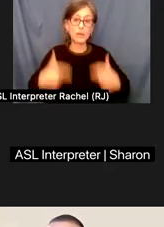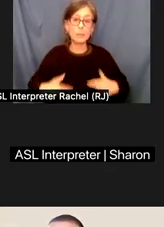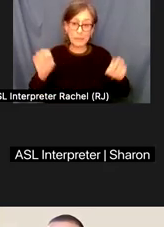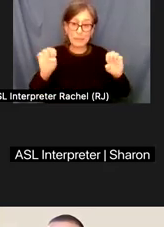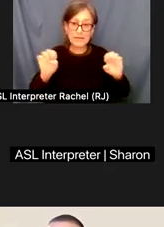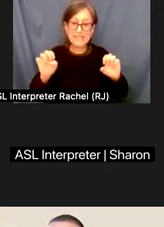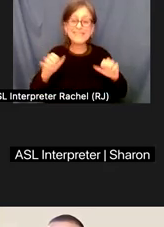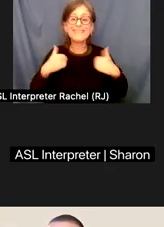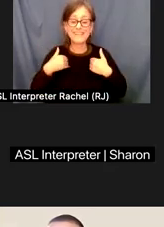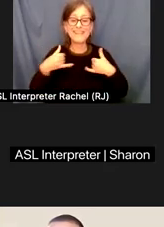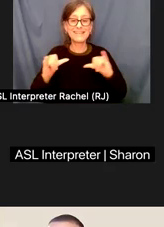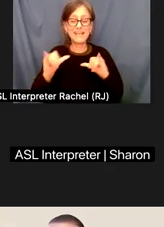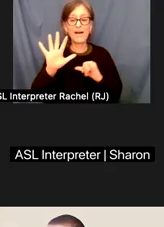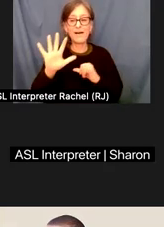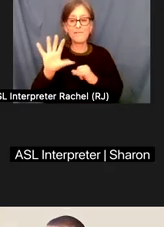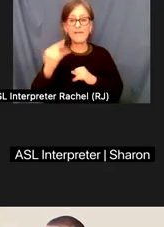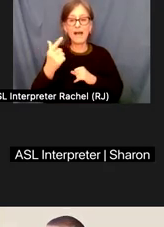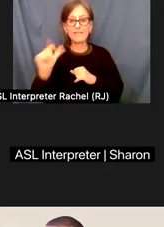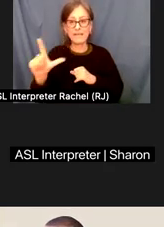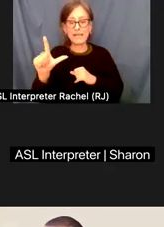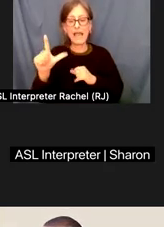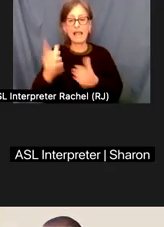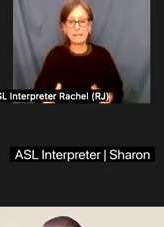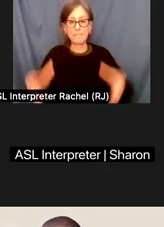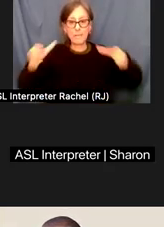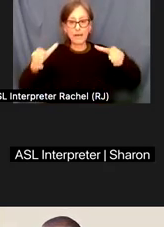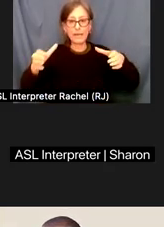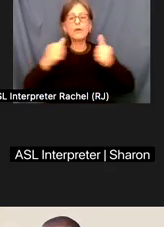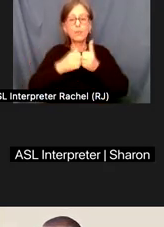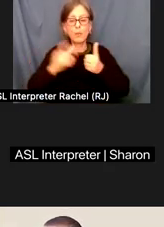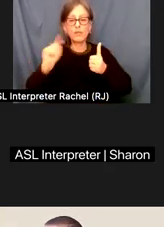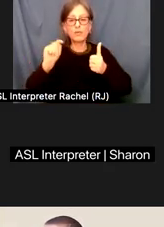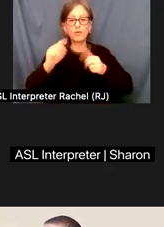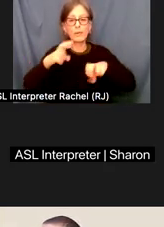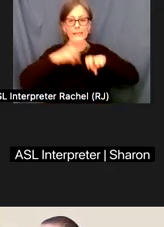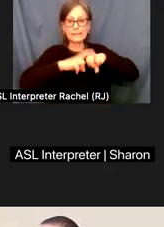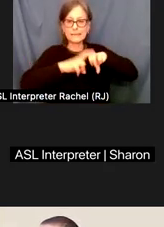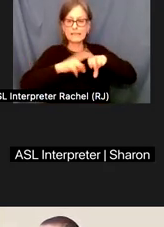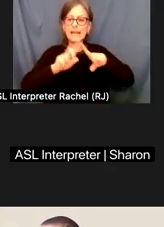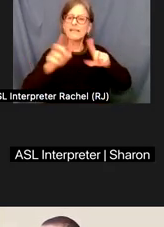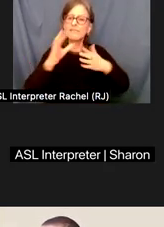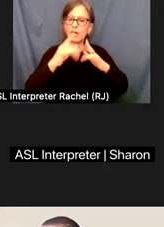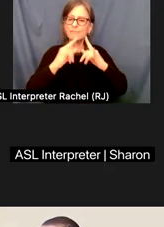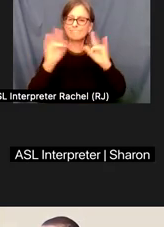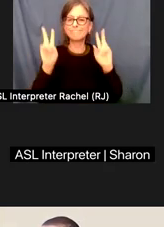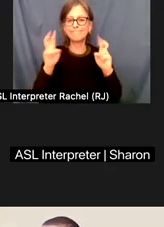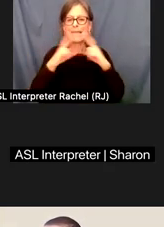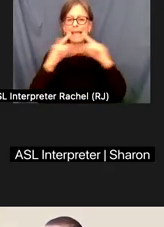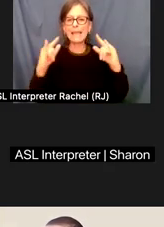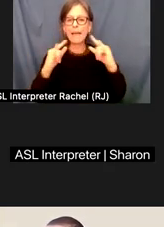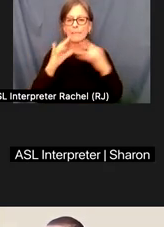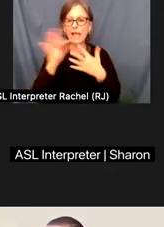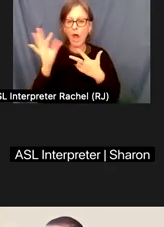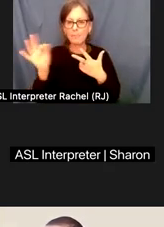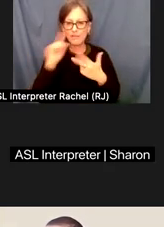sell 5-gallon buckets with toilet seats on them. And there's several camping options that you can also take a